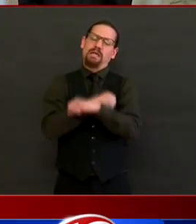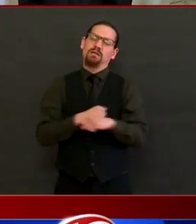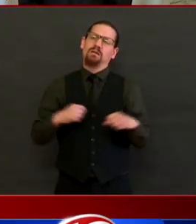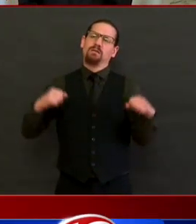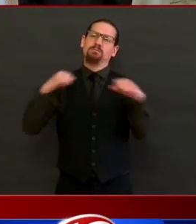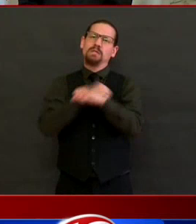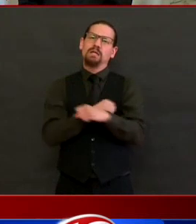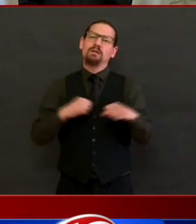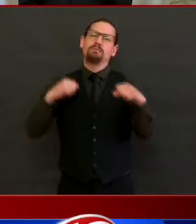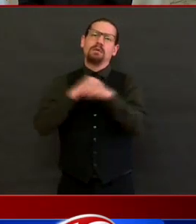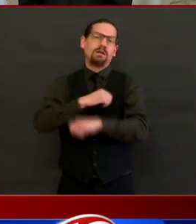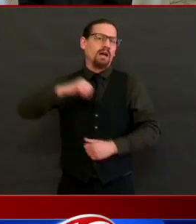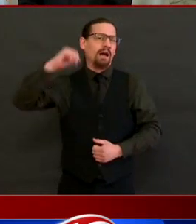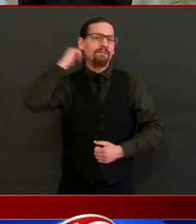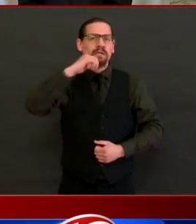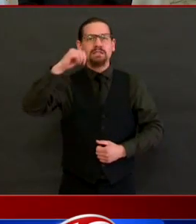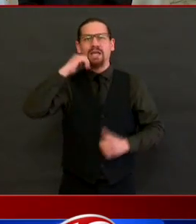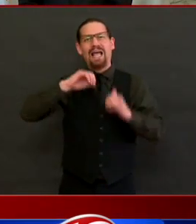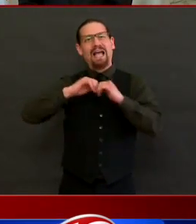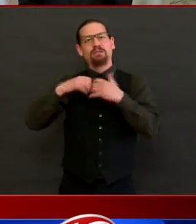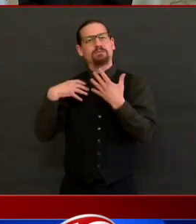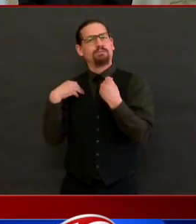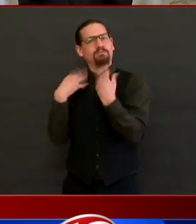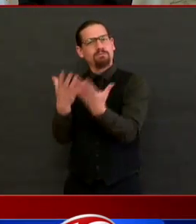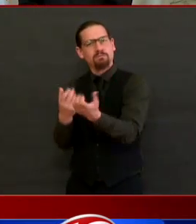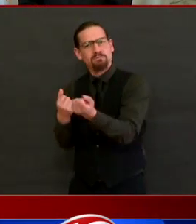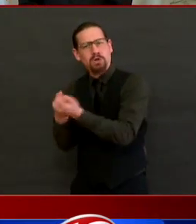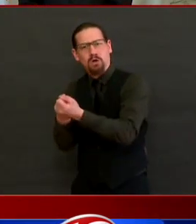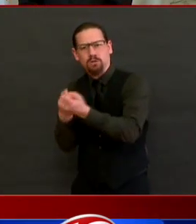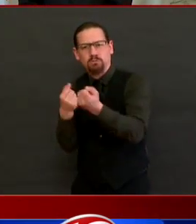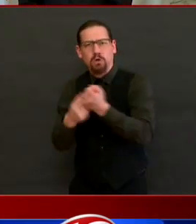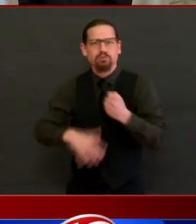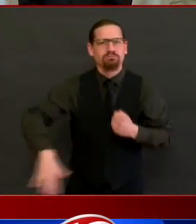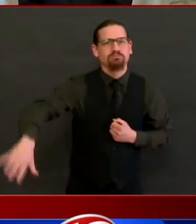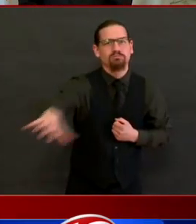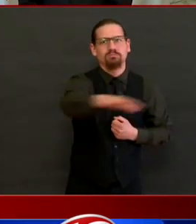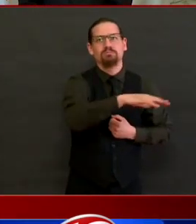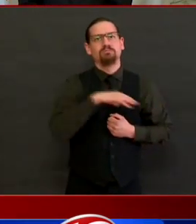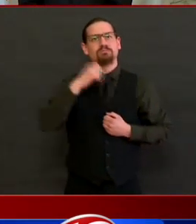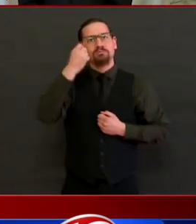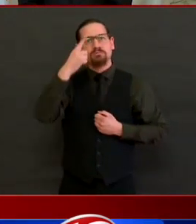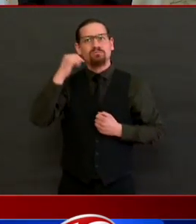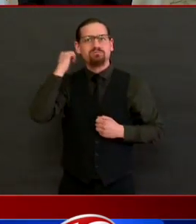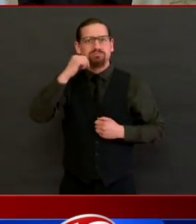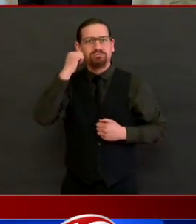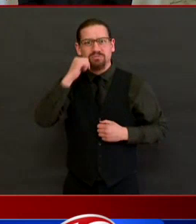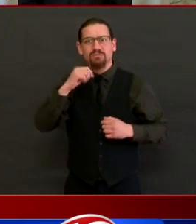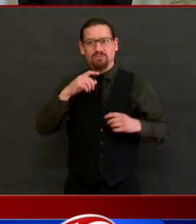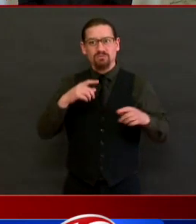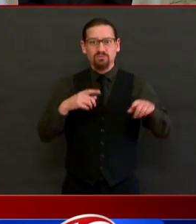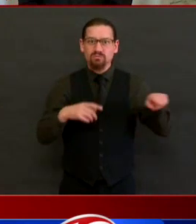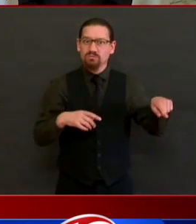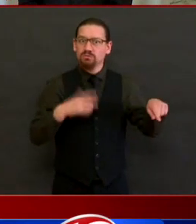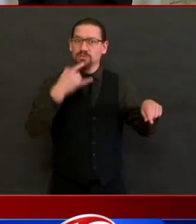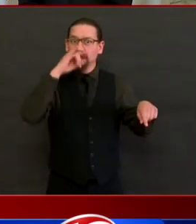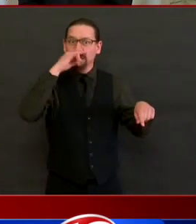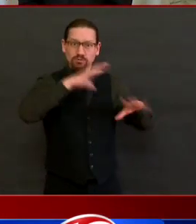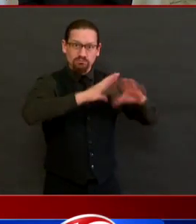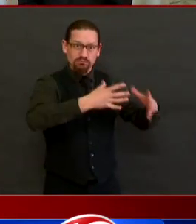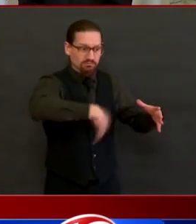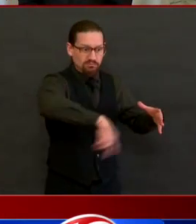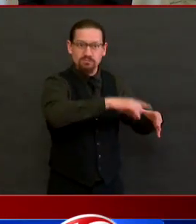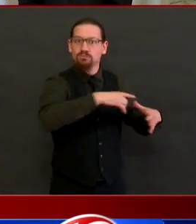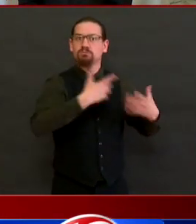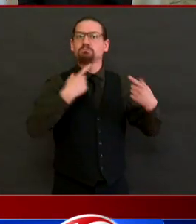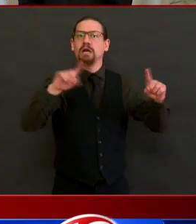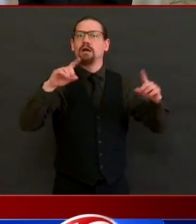of you. More kids today have access to Wi-Fi than yesterday, literally. More people who are homeless struggling